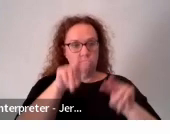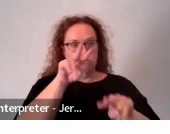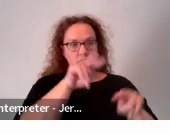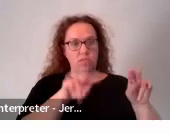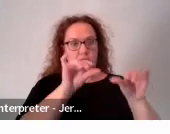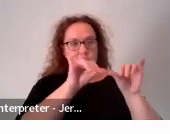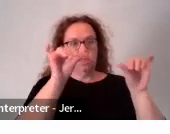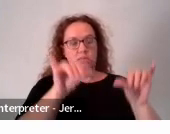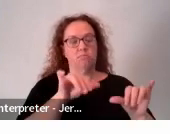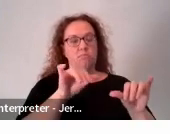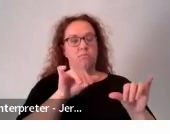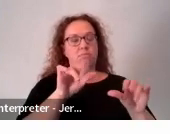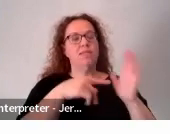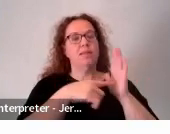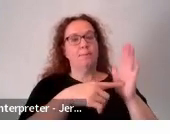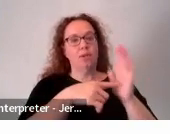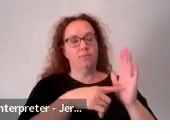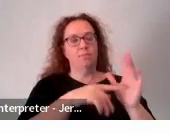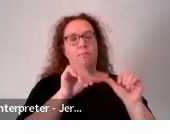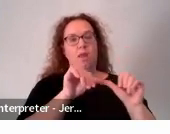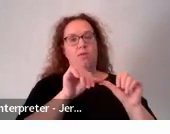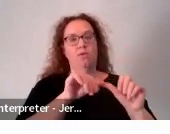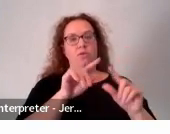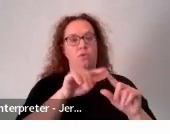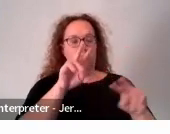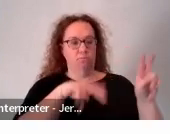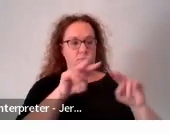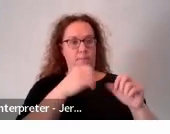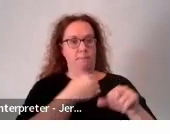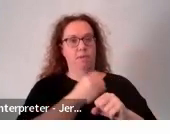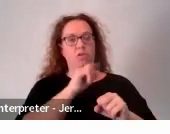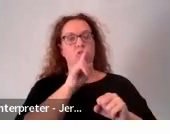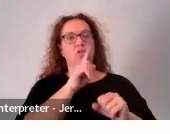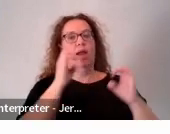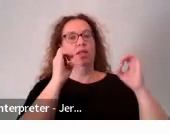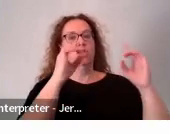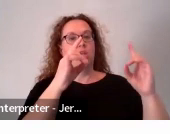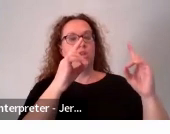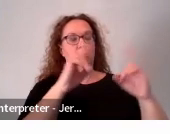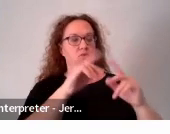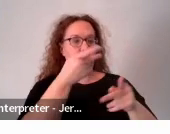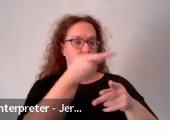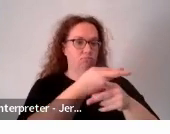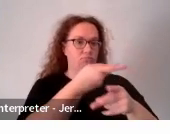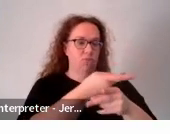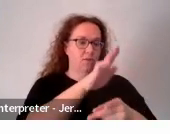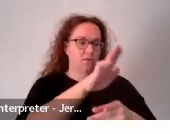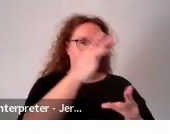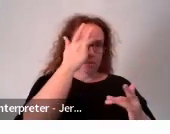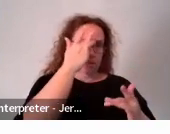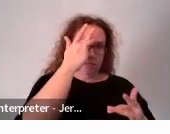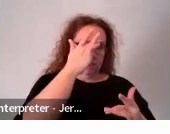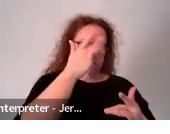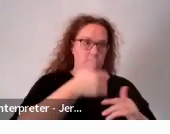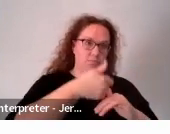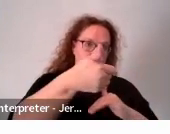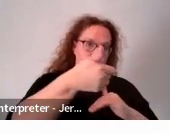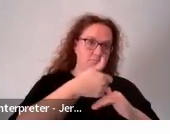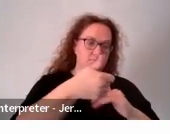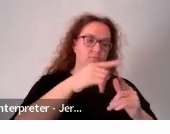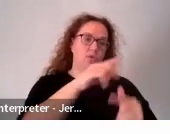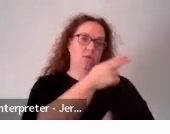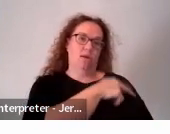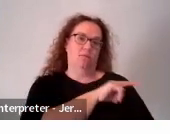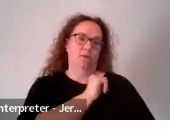and education to help a participant better manage the disease that is causing their multiple trips to the hospital.